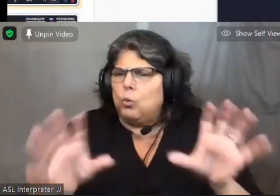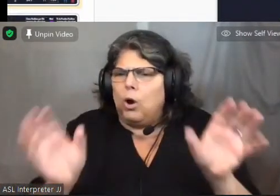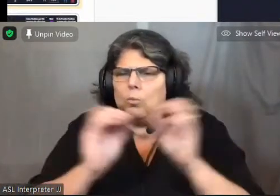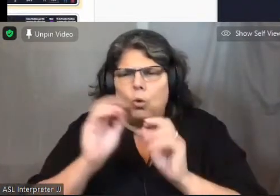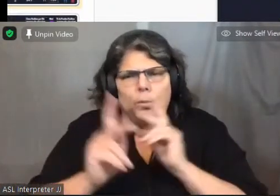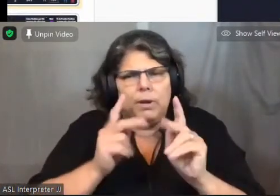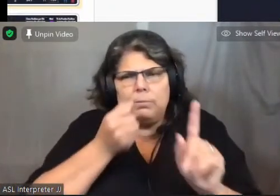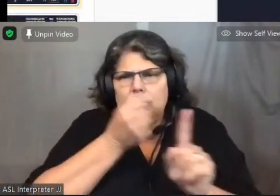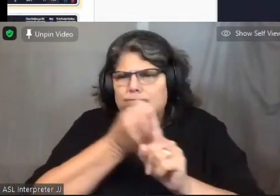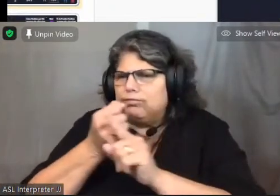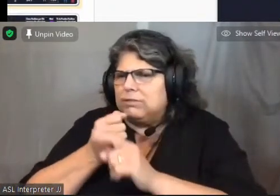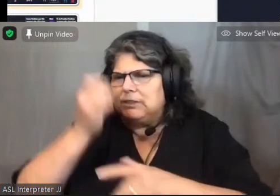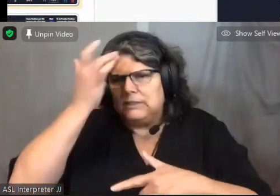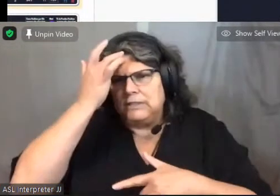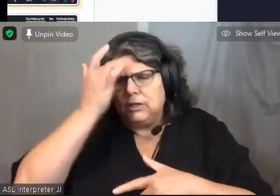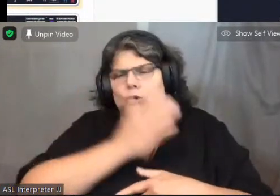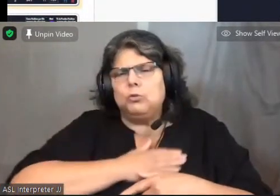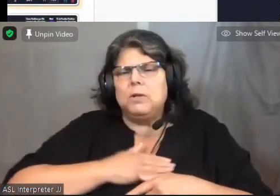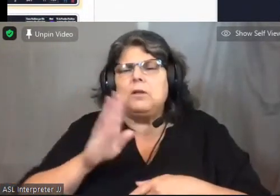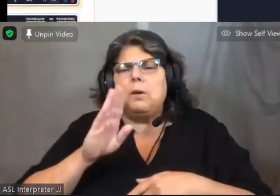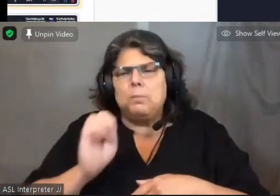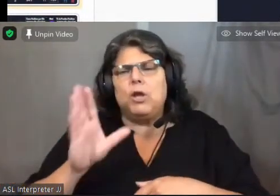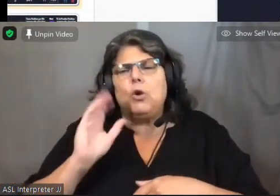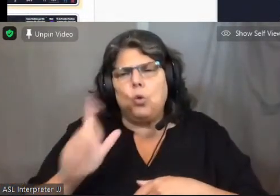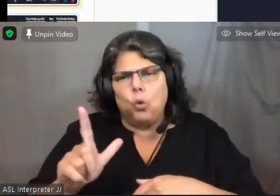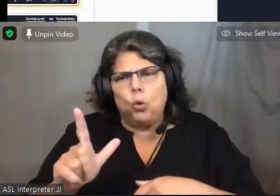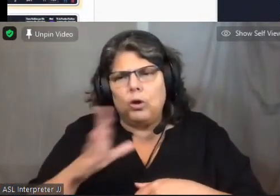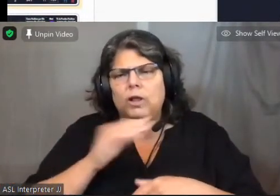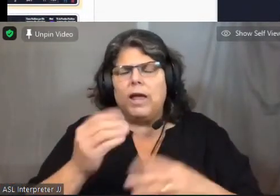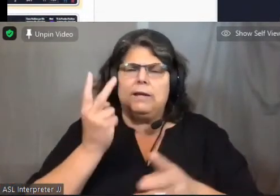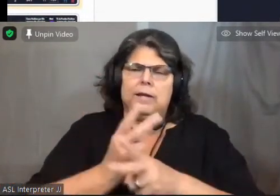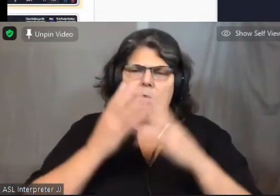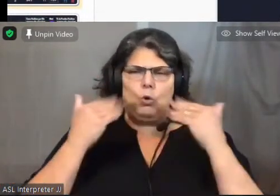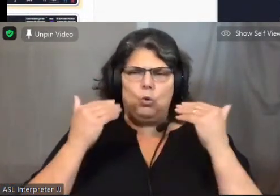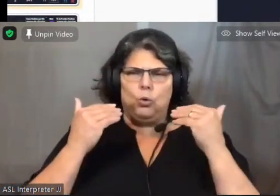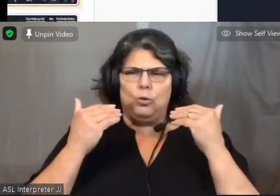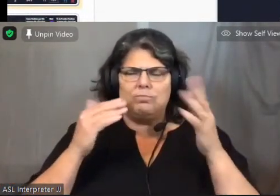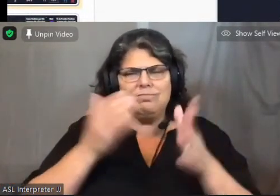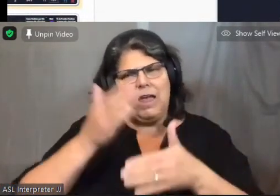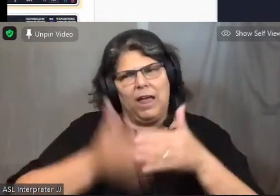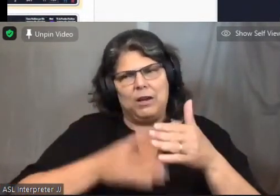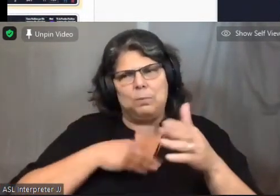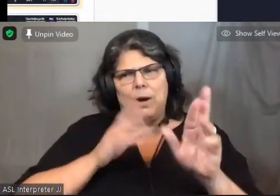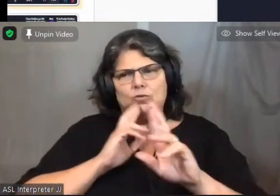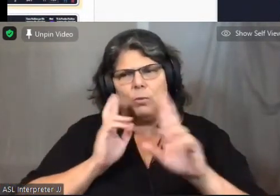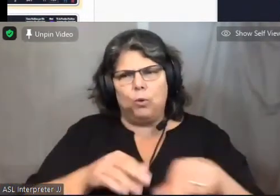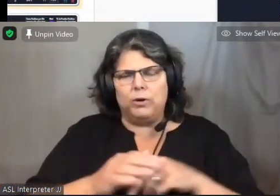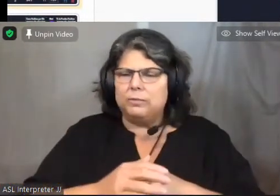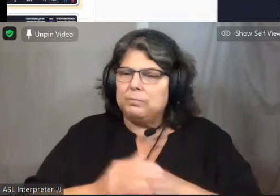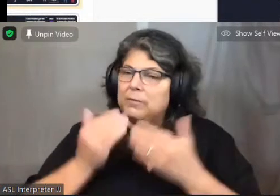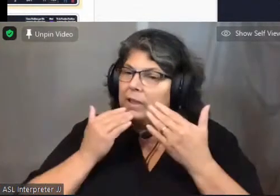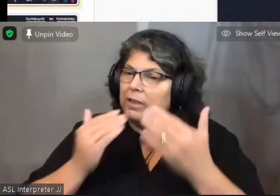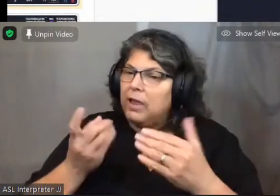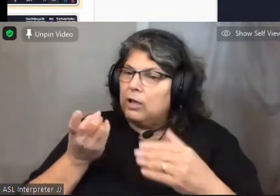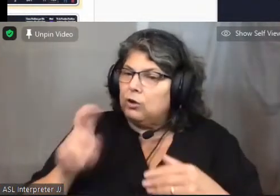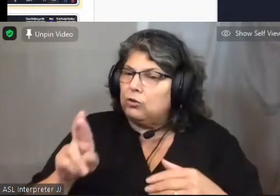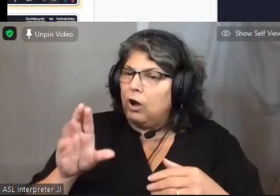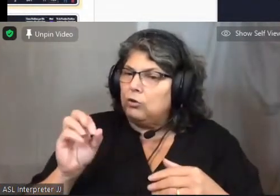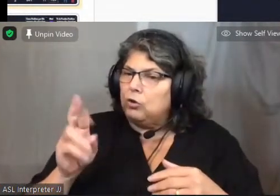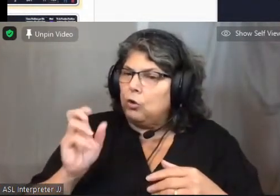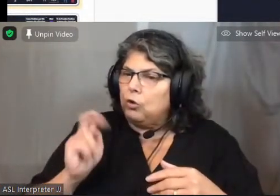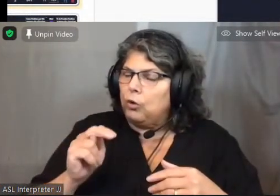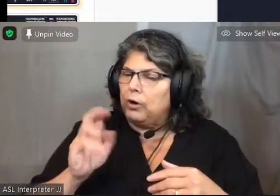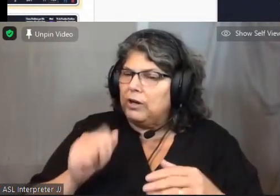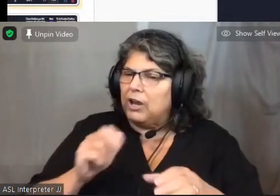So be cool and stay cool. And that's the end of my report. Thank you, Dr. Coren. Can you exit share screen